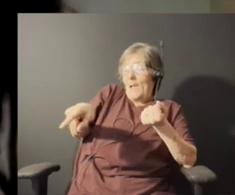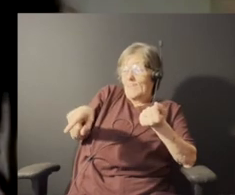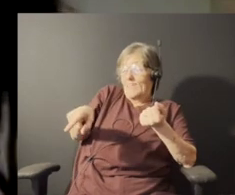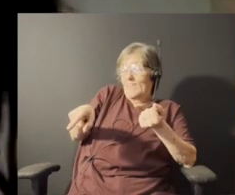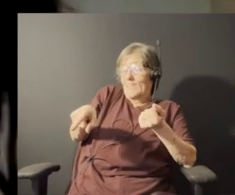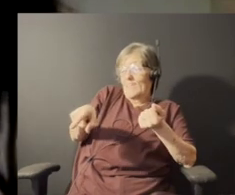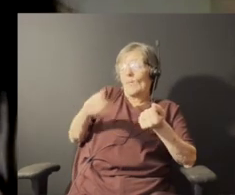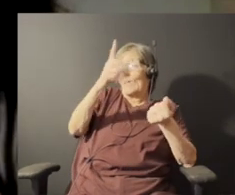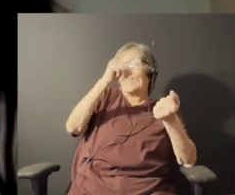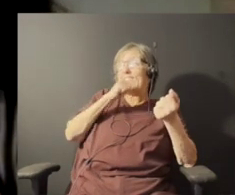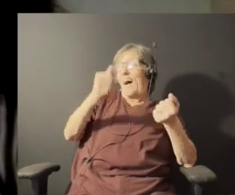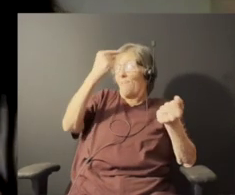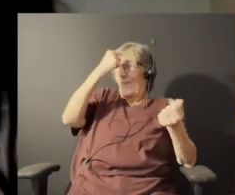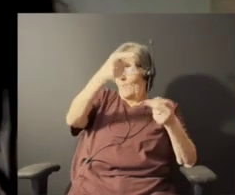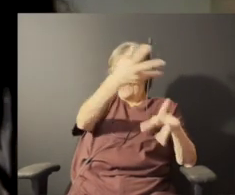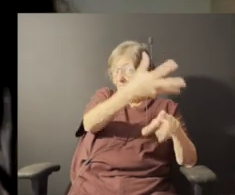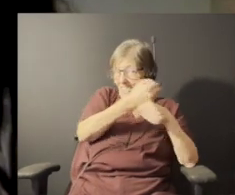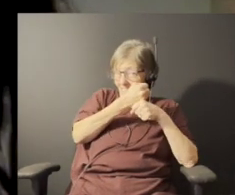don't think